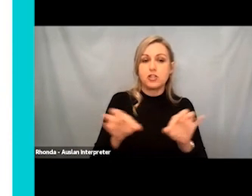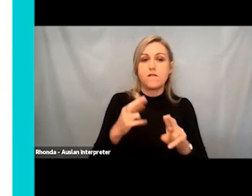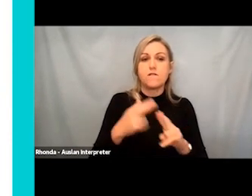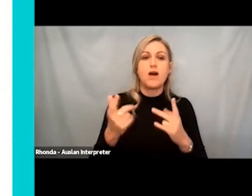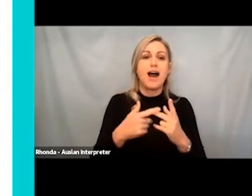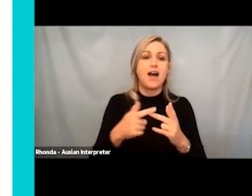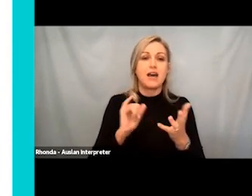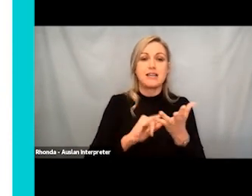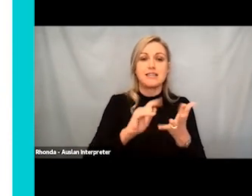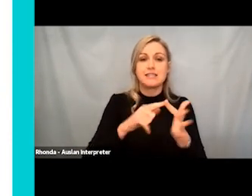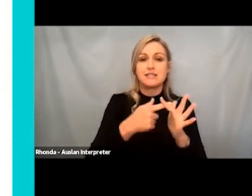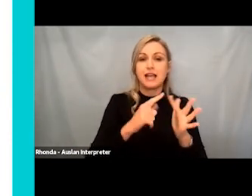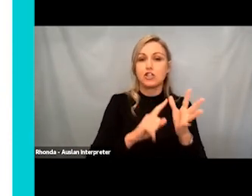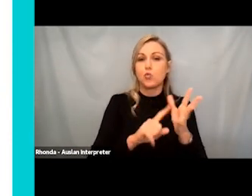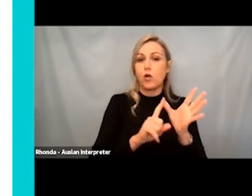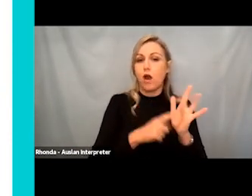sexualized